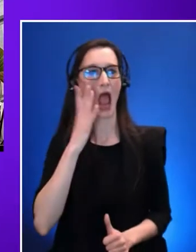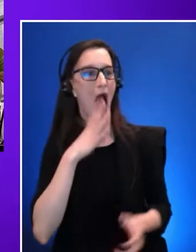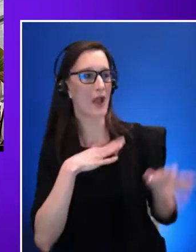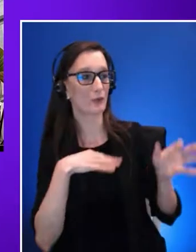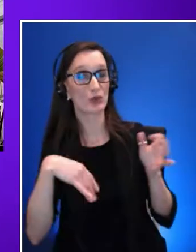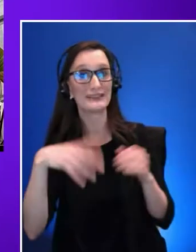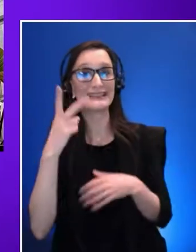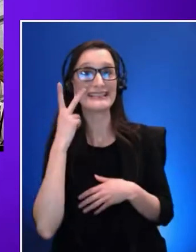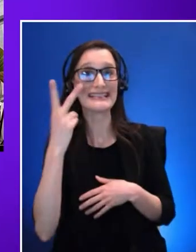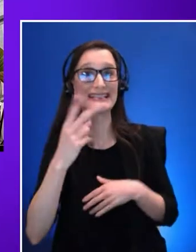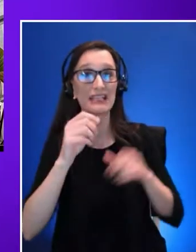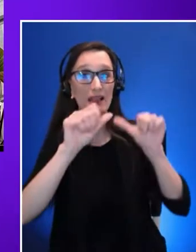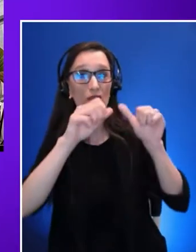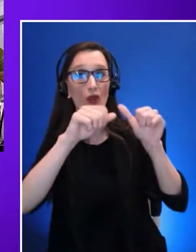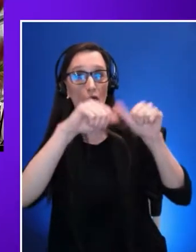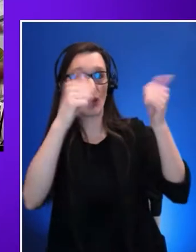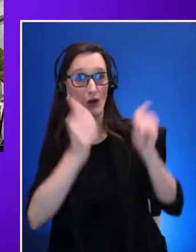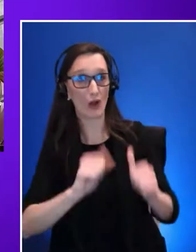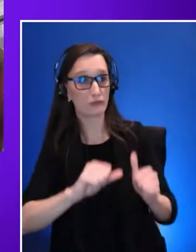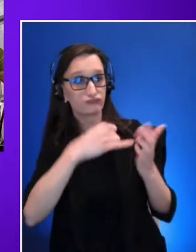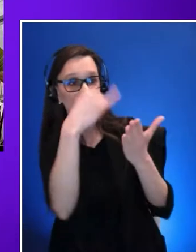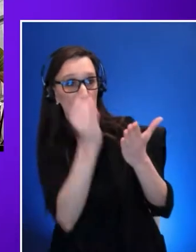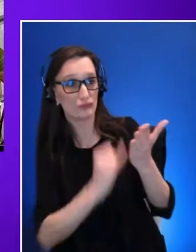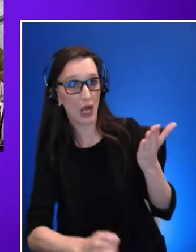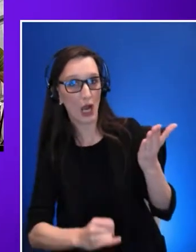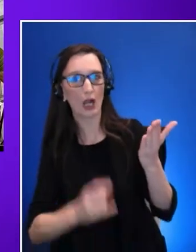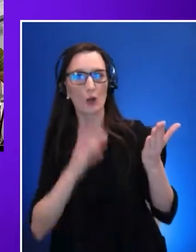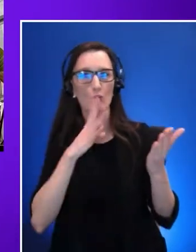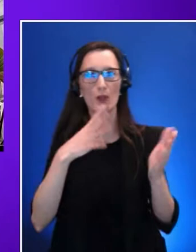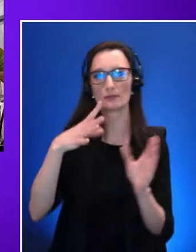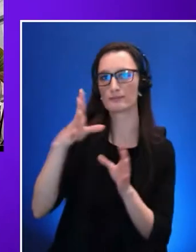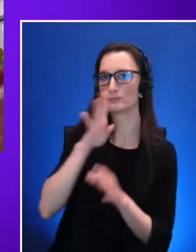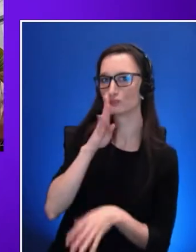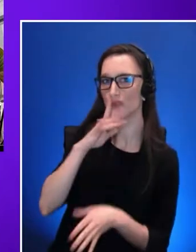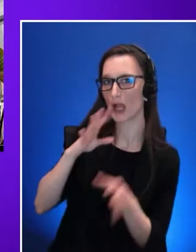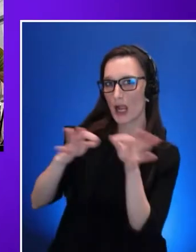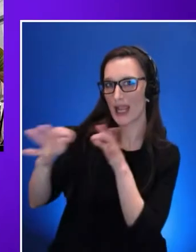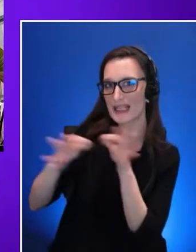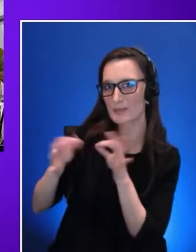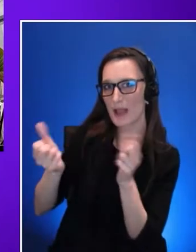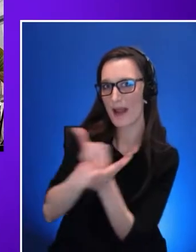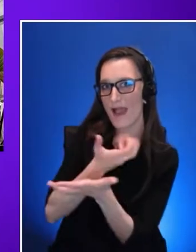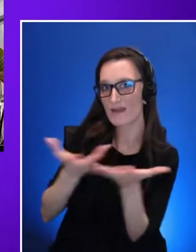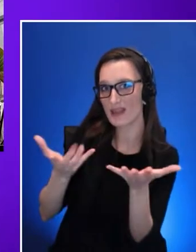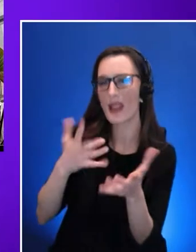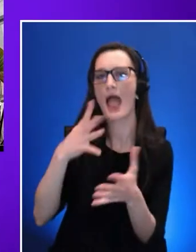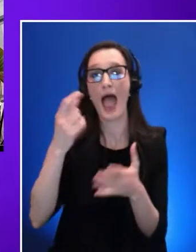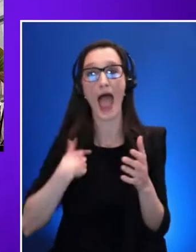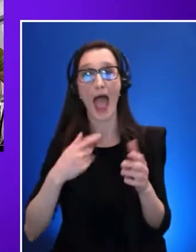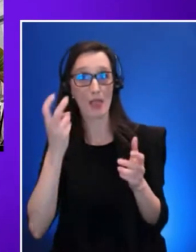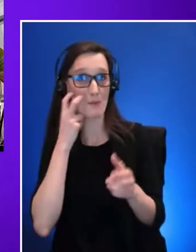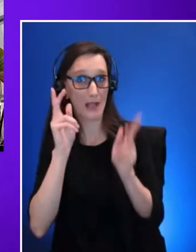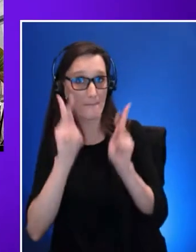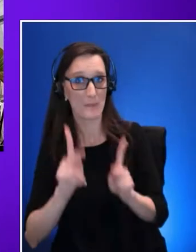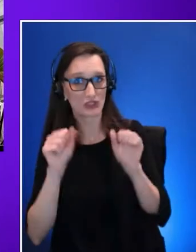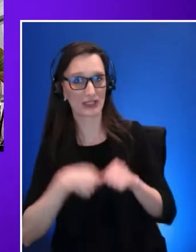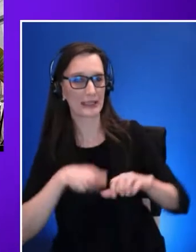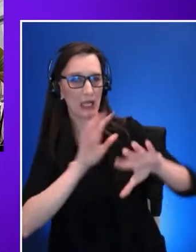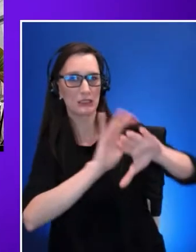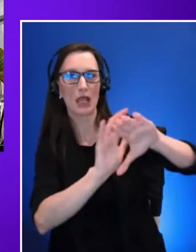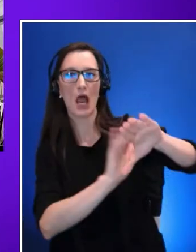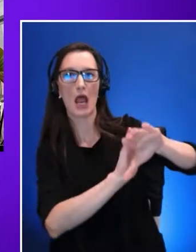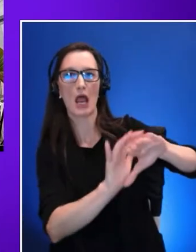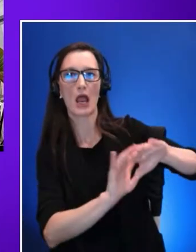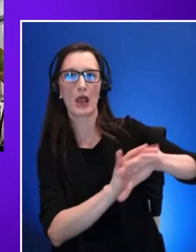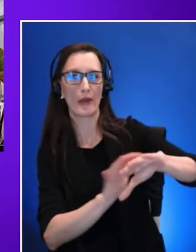everything. So you can touch it and see the texture and feel the textures and have somebody explain it to you.